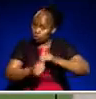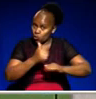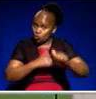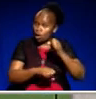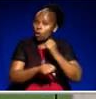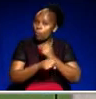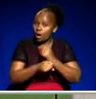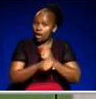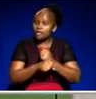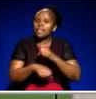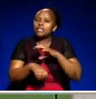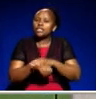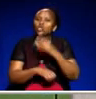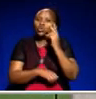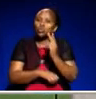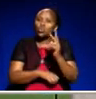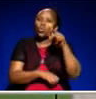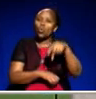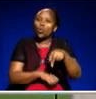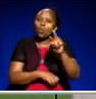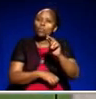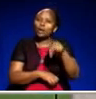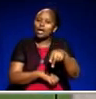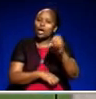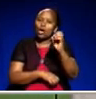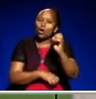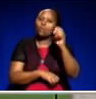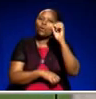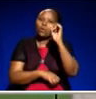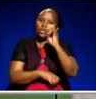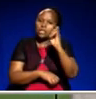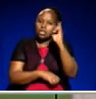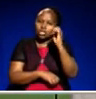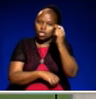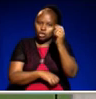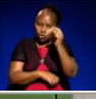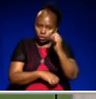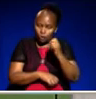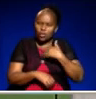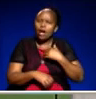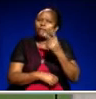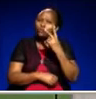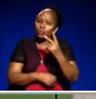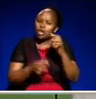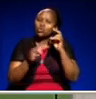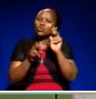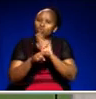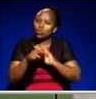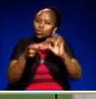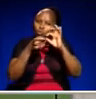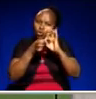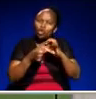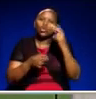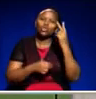take two prepositions. We have one verb in these sentences that will be joined together with